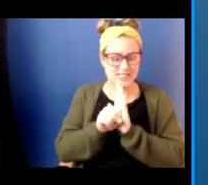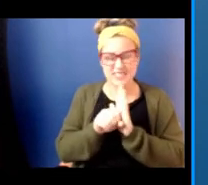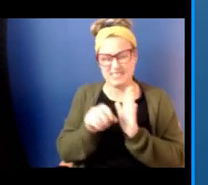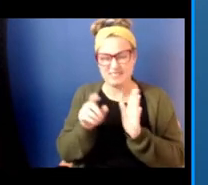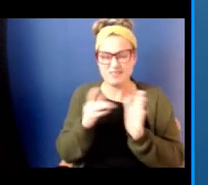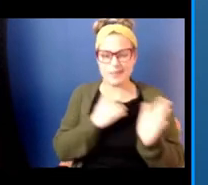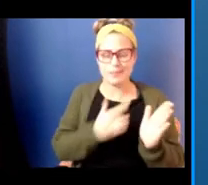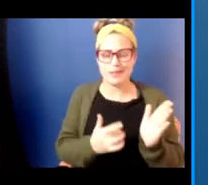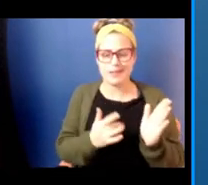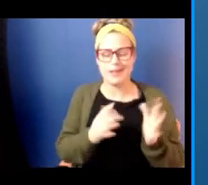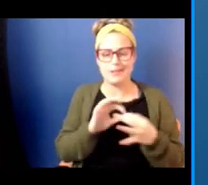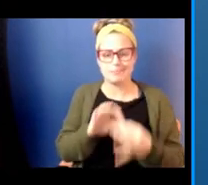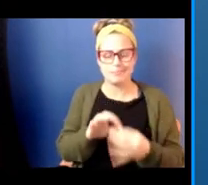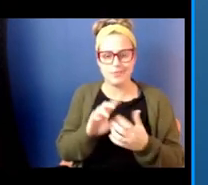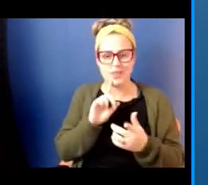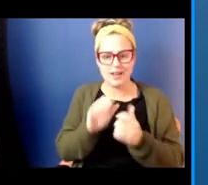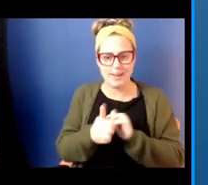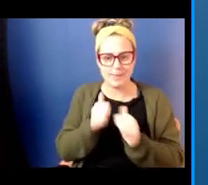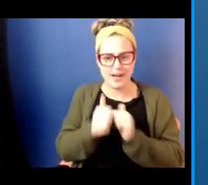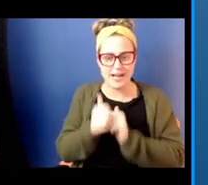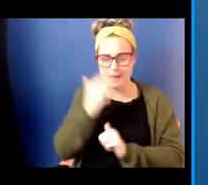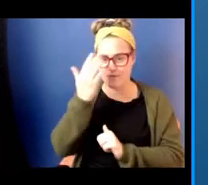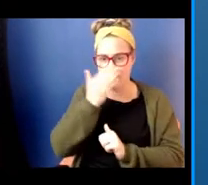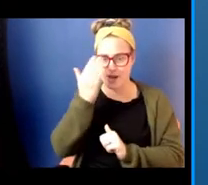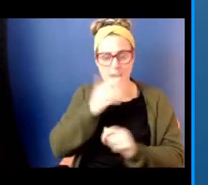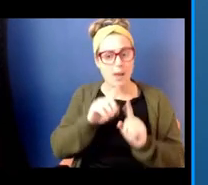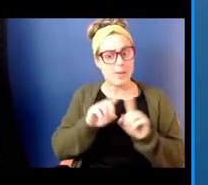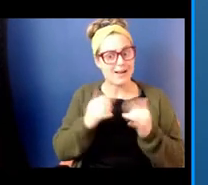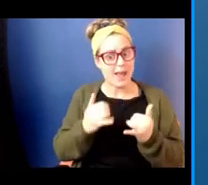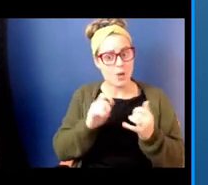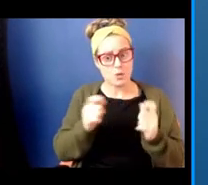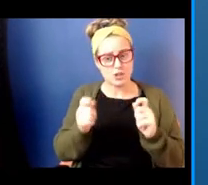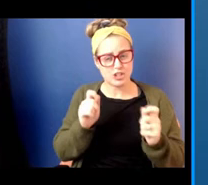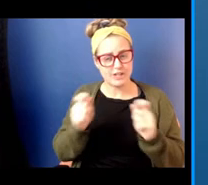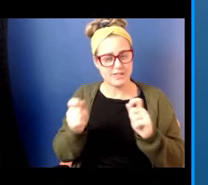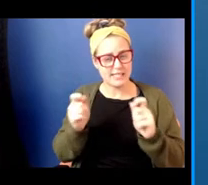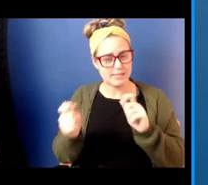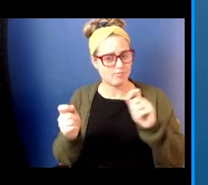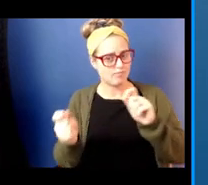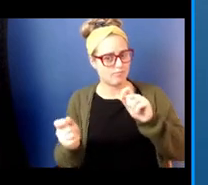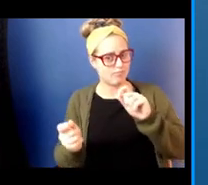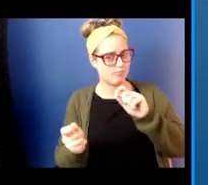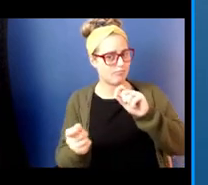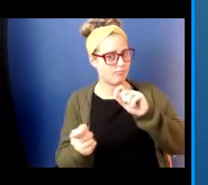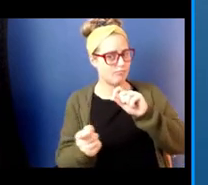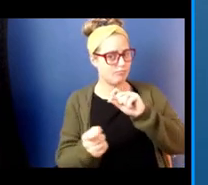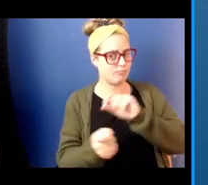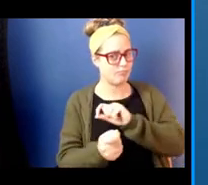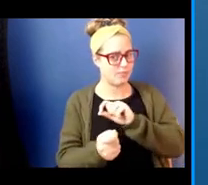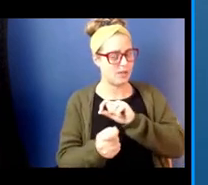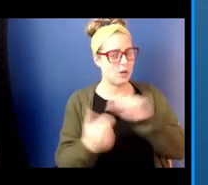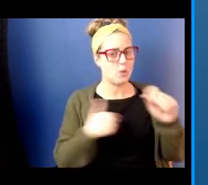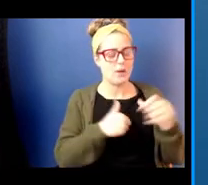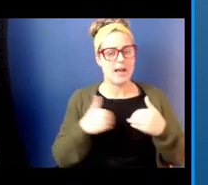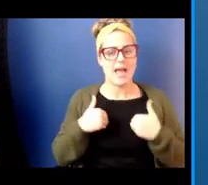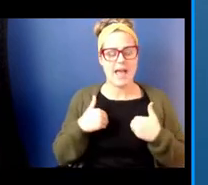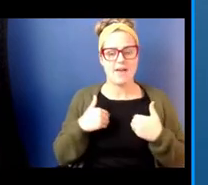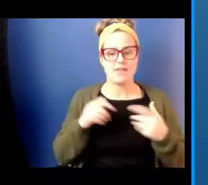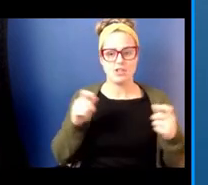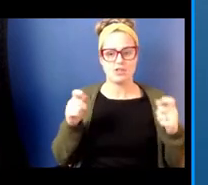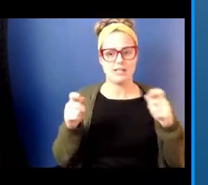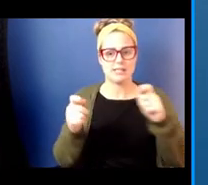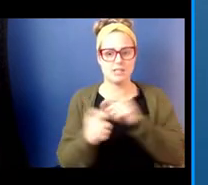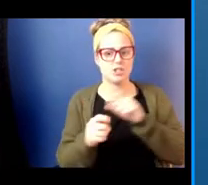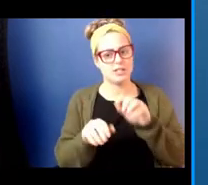are making a shift it's a gradual shift we're kind of creating a transition stepping stone between the early small states and